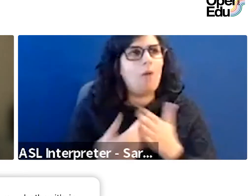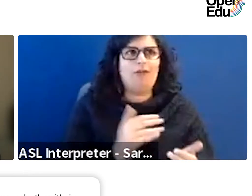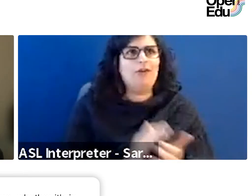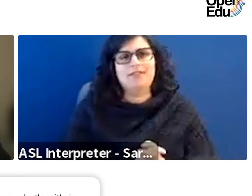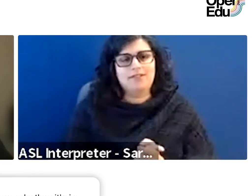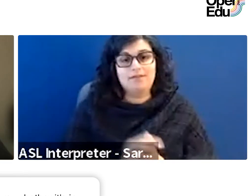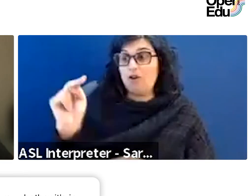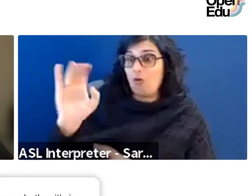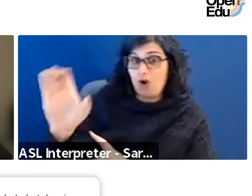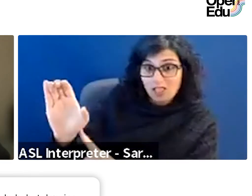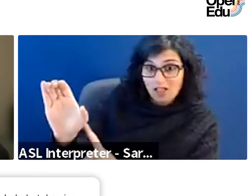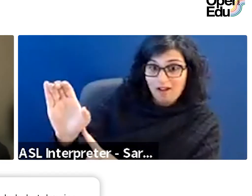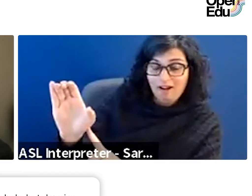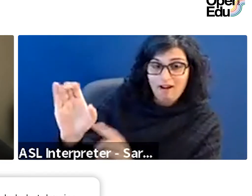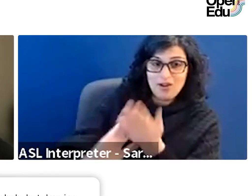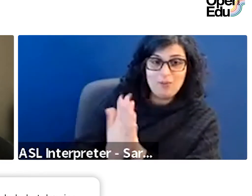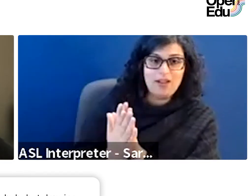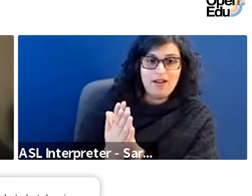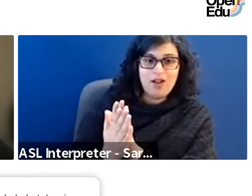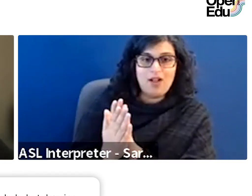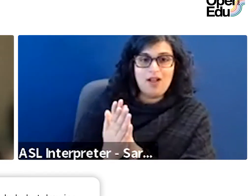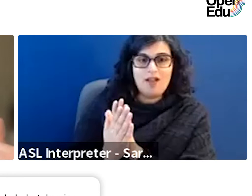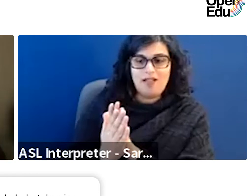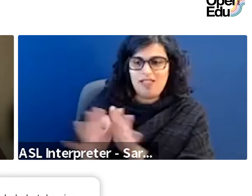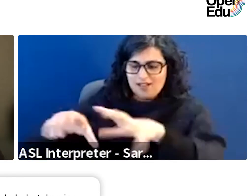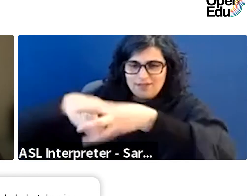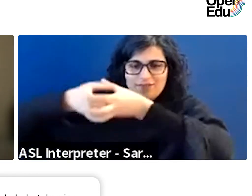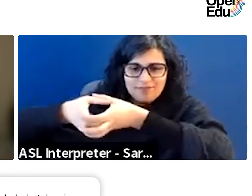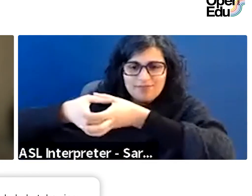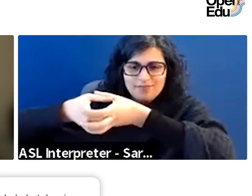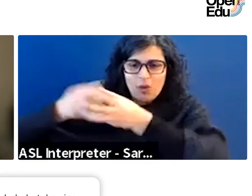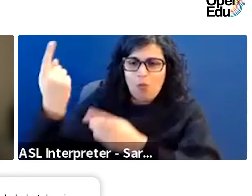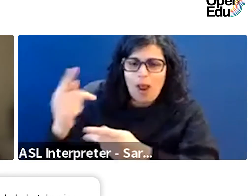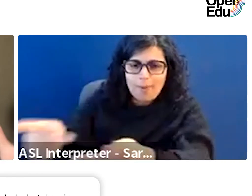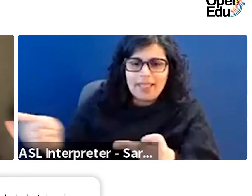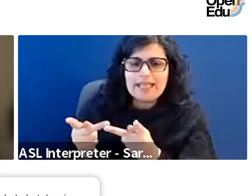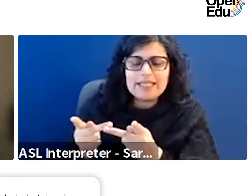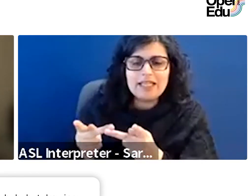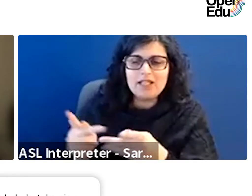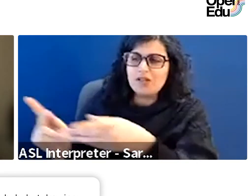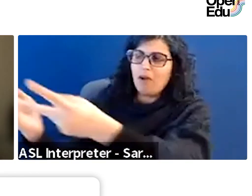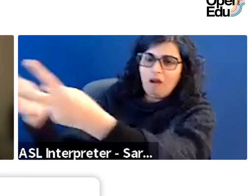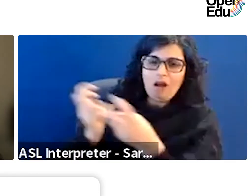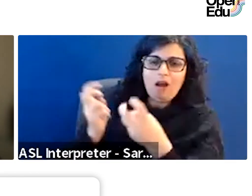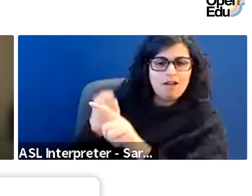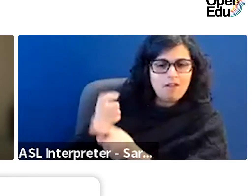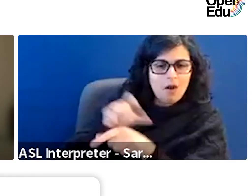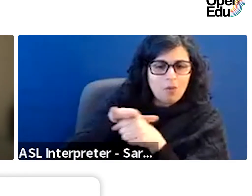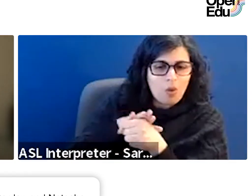in North Carolina and turning it into like a hub, but drawing on your local communities,